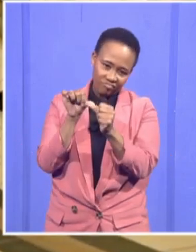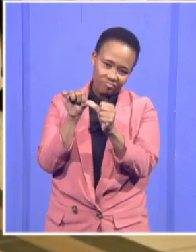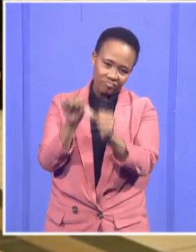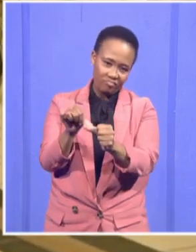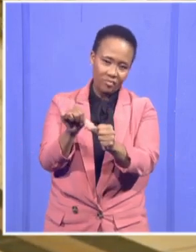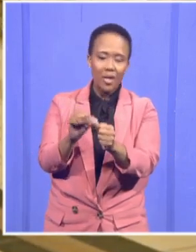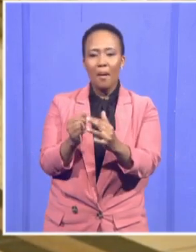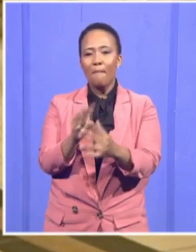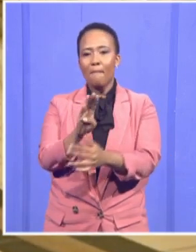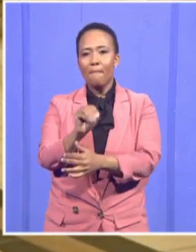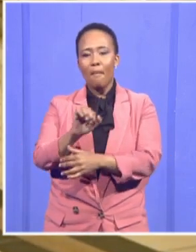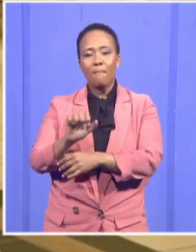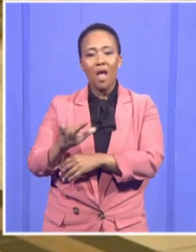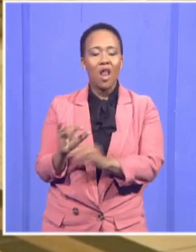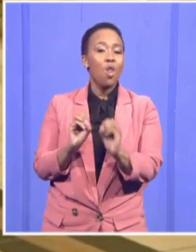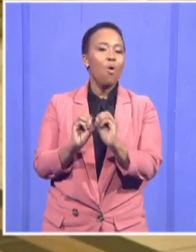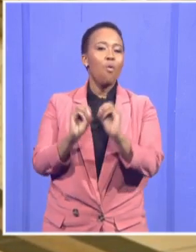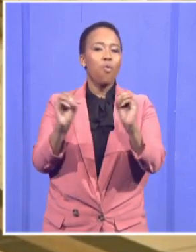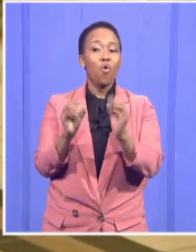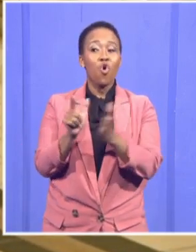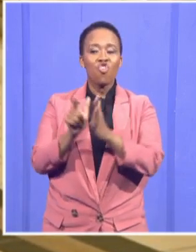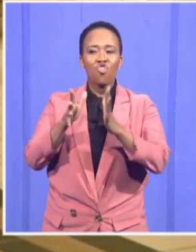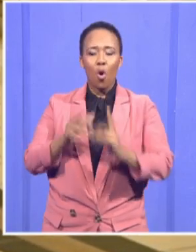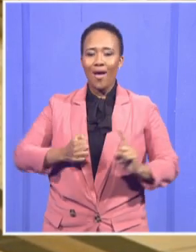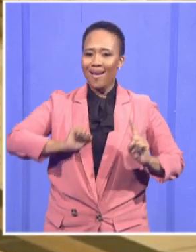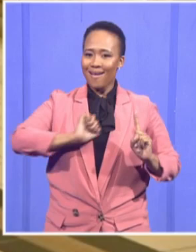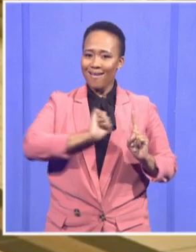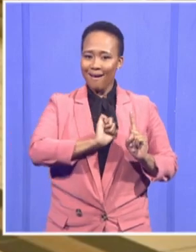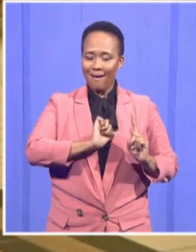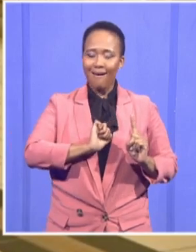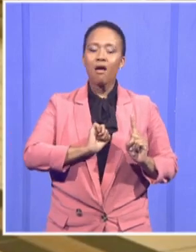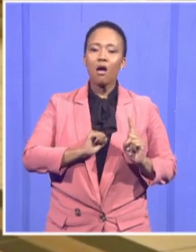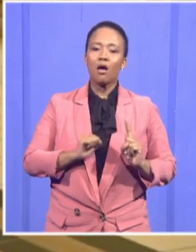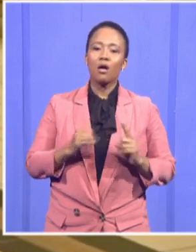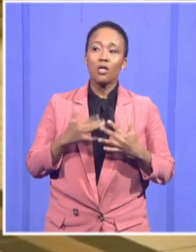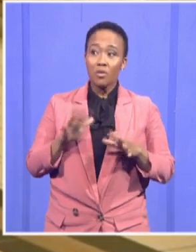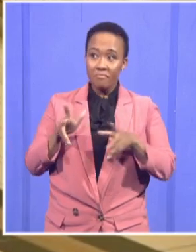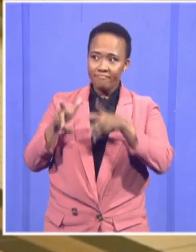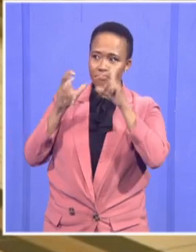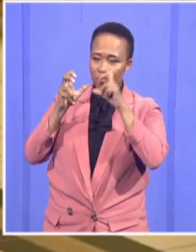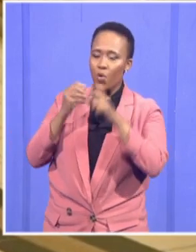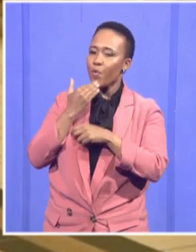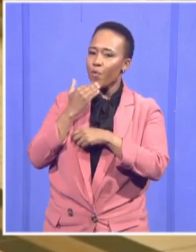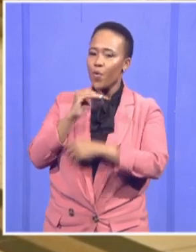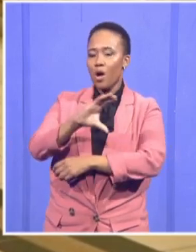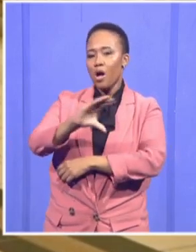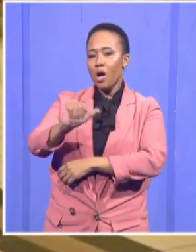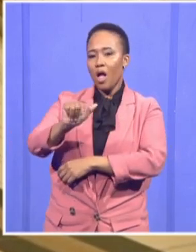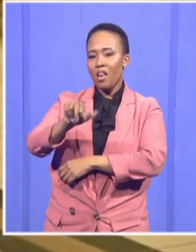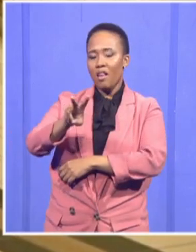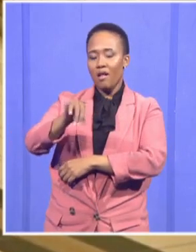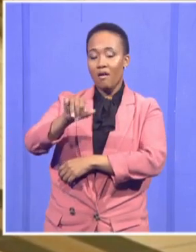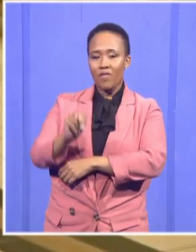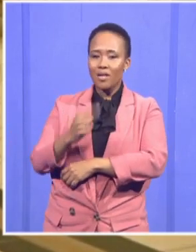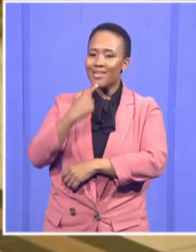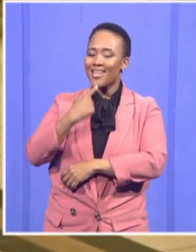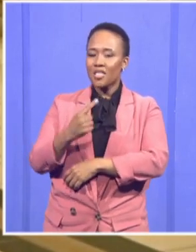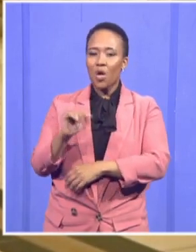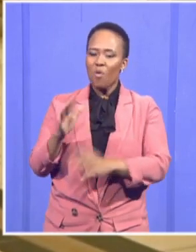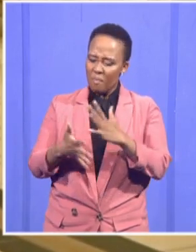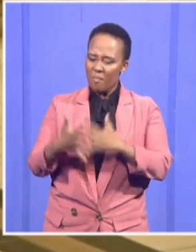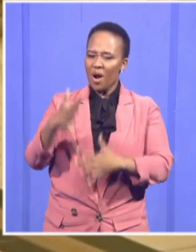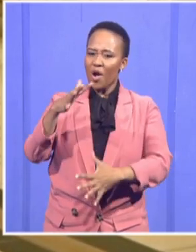course, you've heard his lawyer here, Calvin Maile, saying that it remains a priority to make sure that he